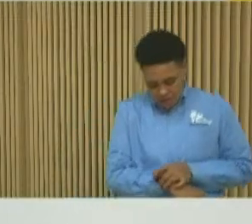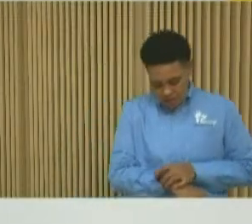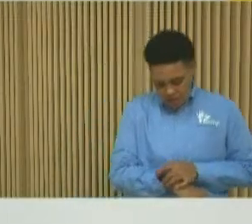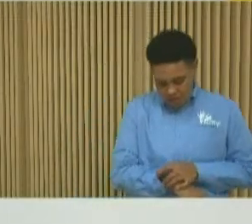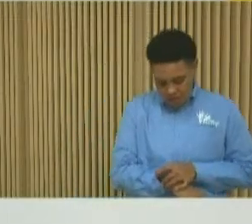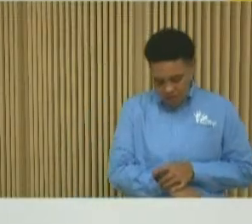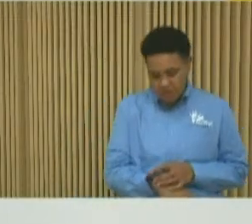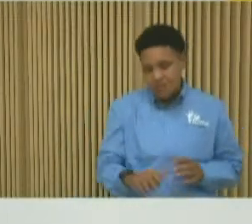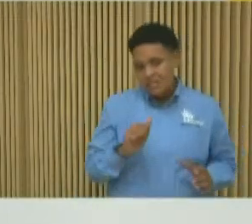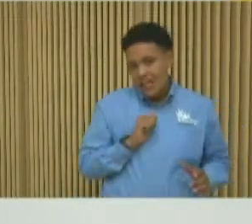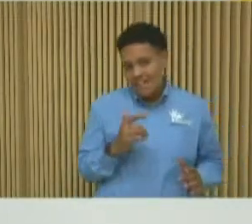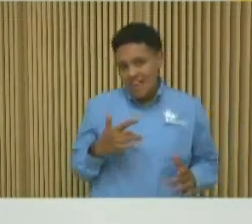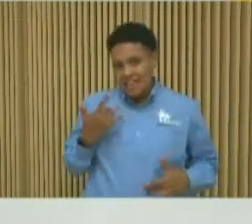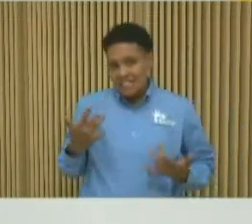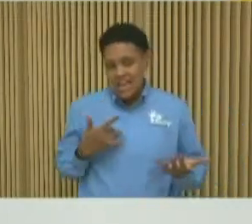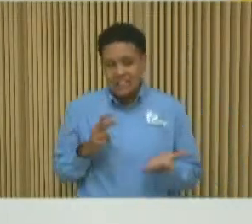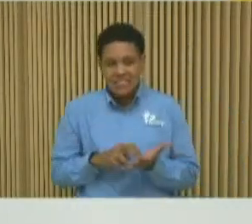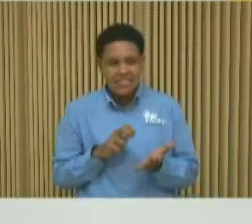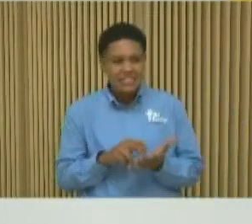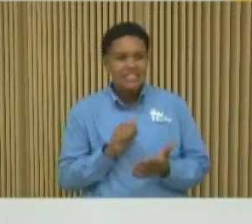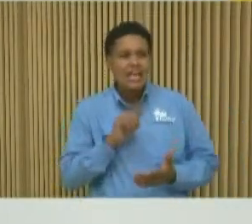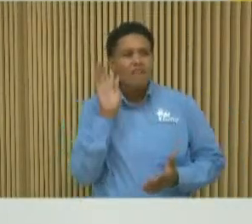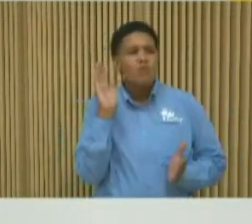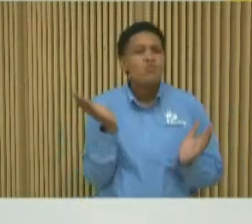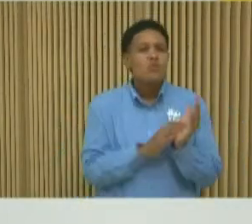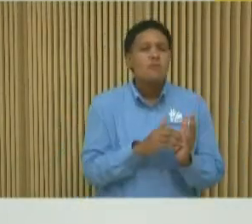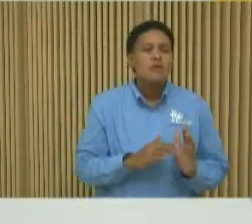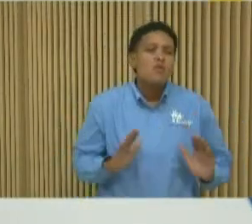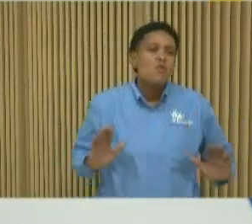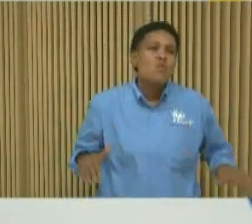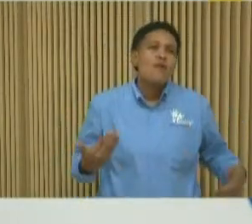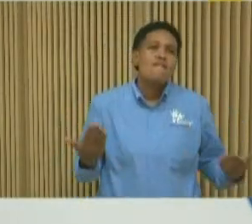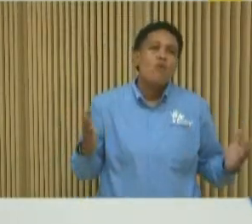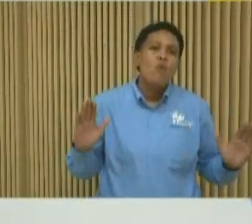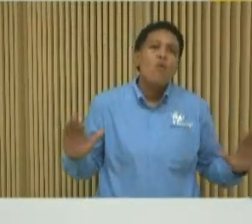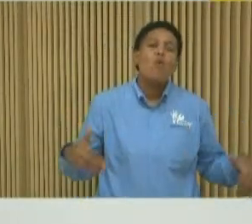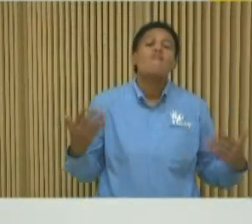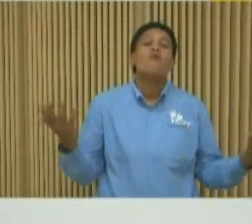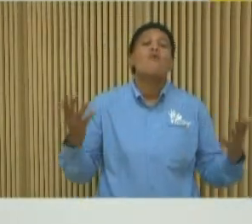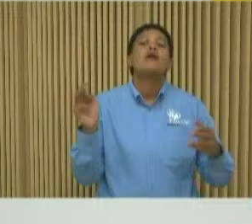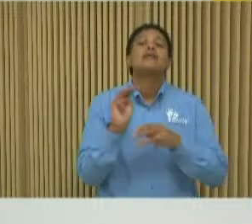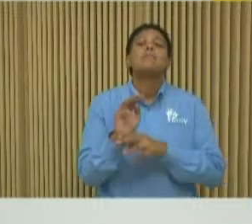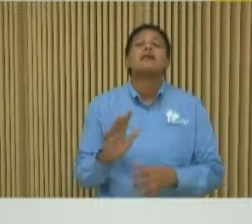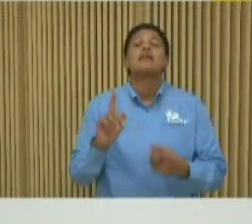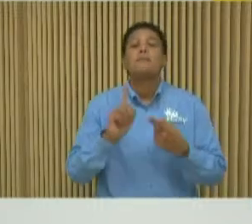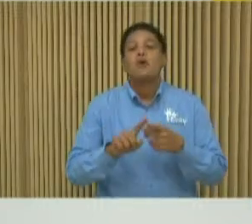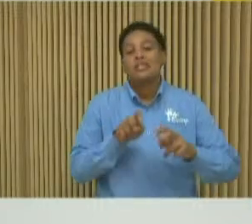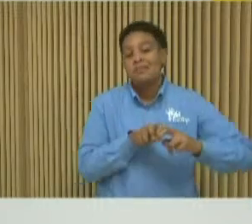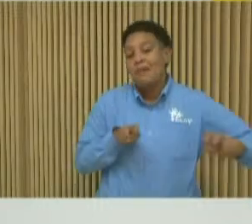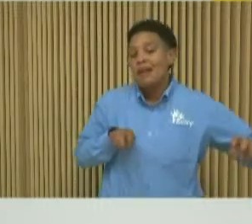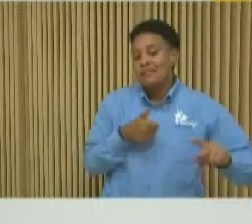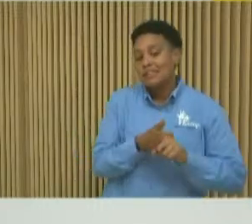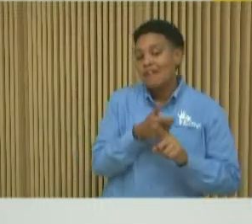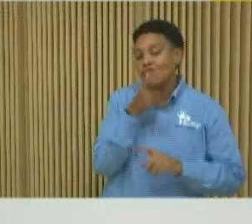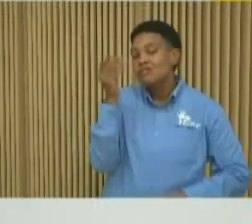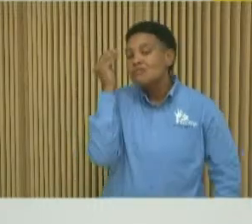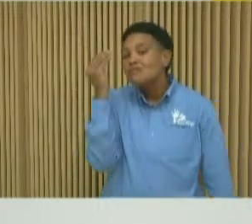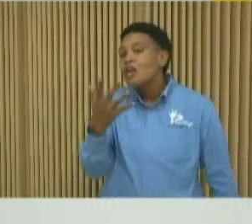excited, and I will reiterate over and over again what the Minister and the panel has said here